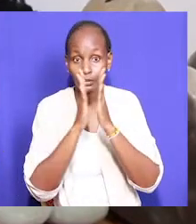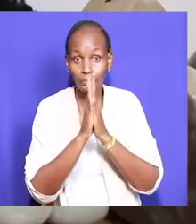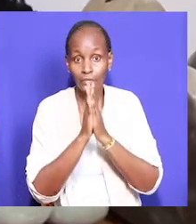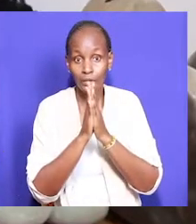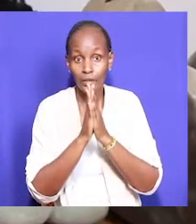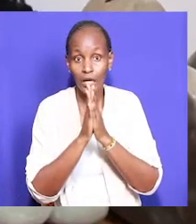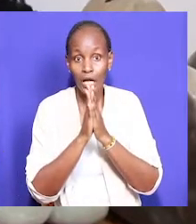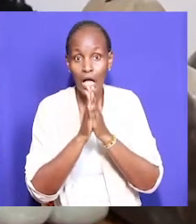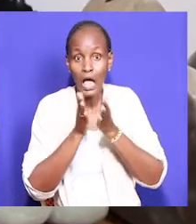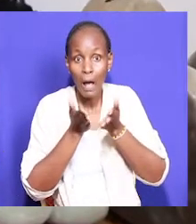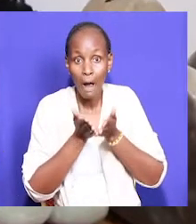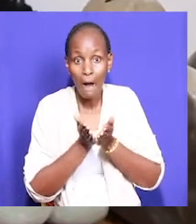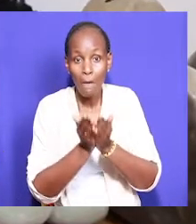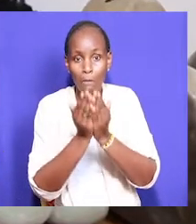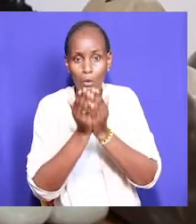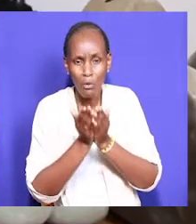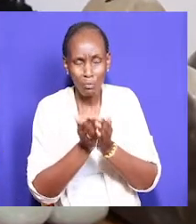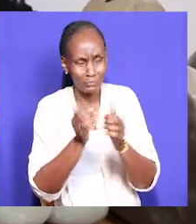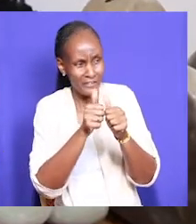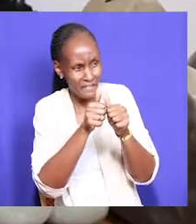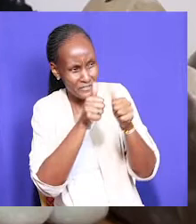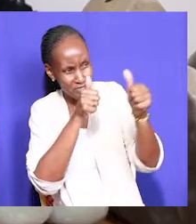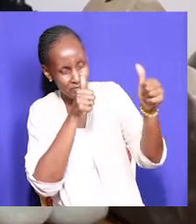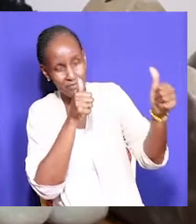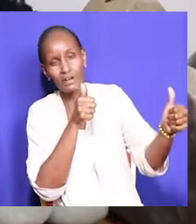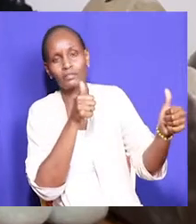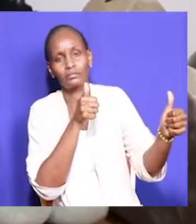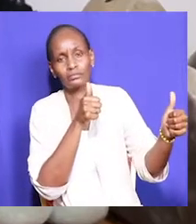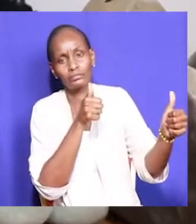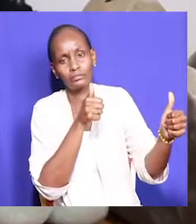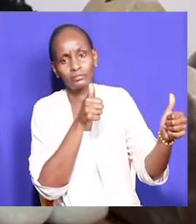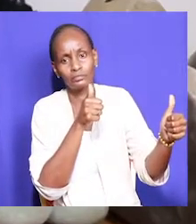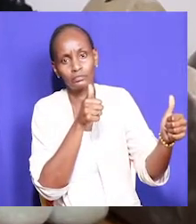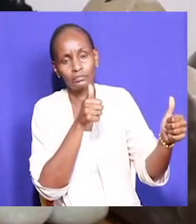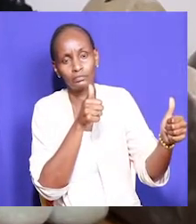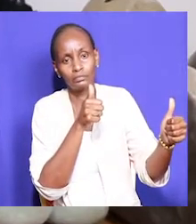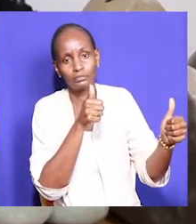boat has had gone far away.